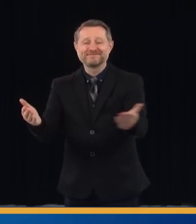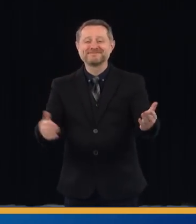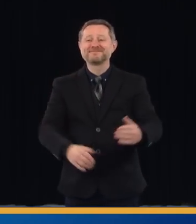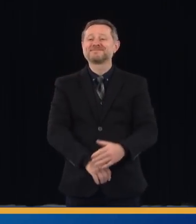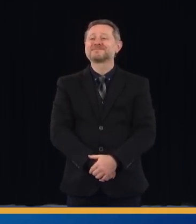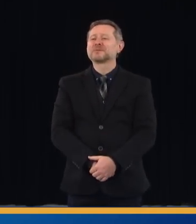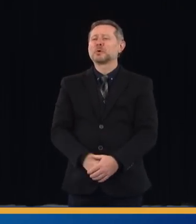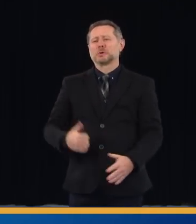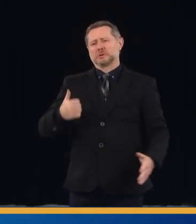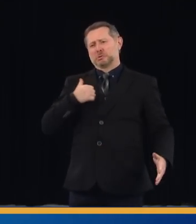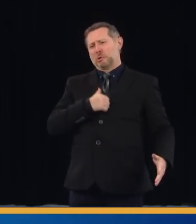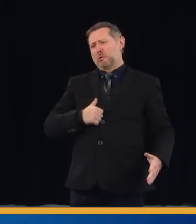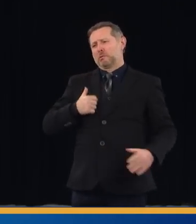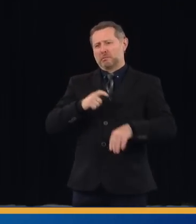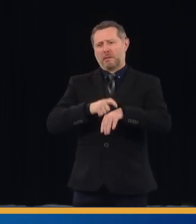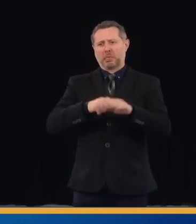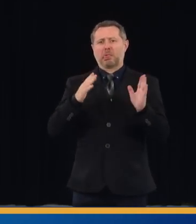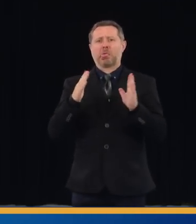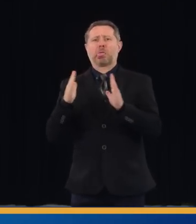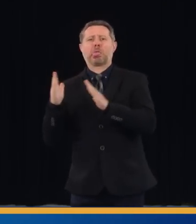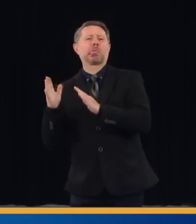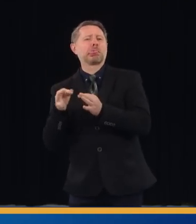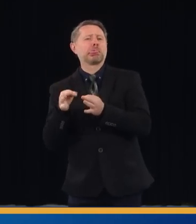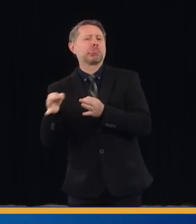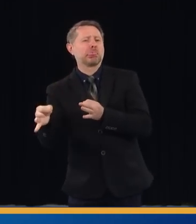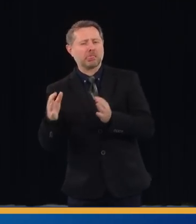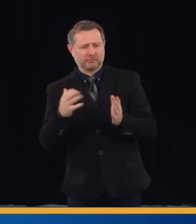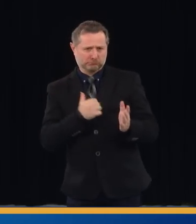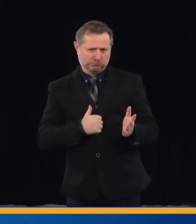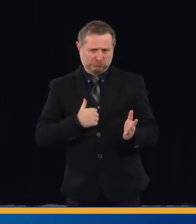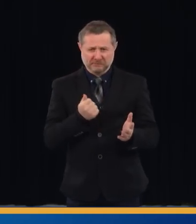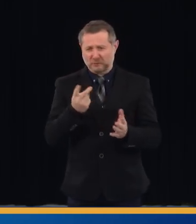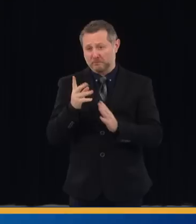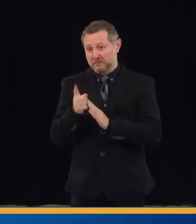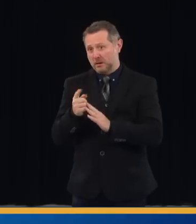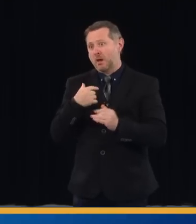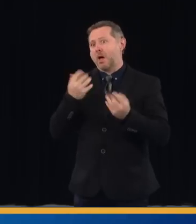Sorry we're a couple of minutes late. A lot going on today.